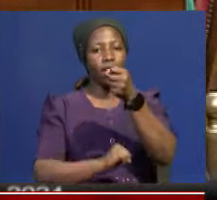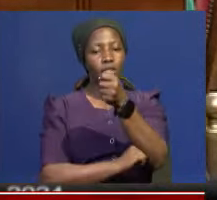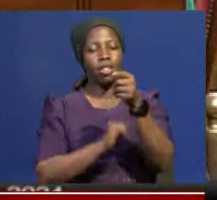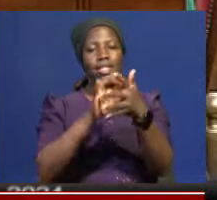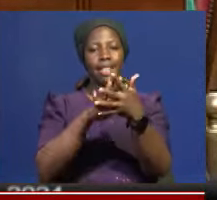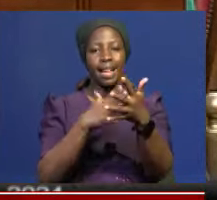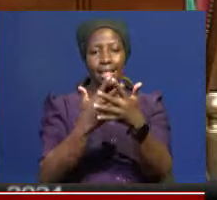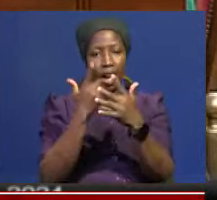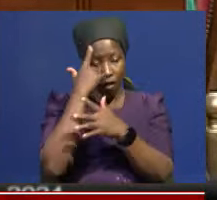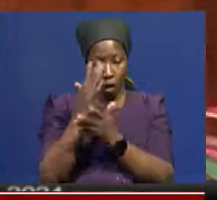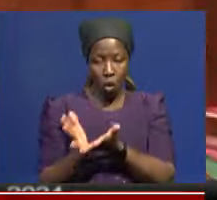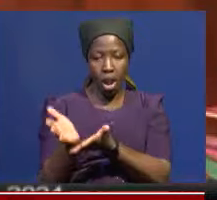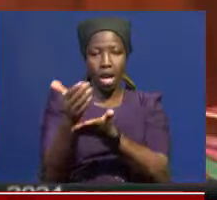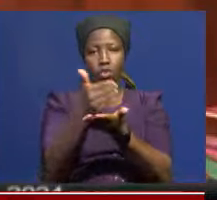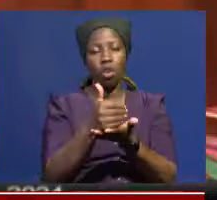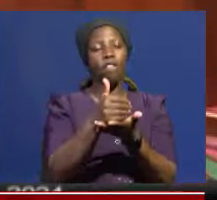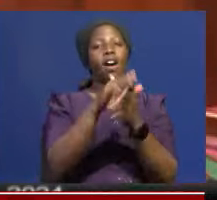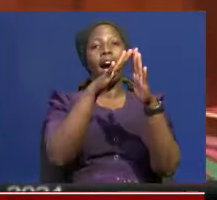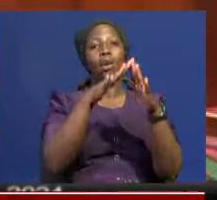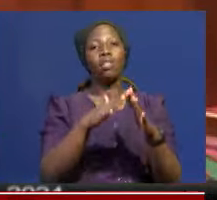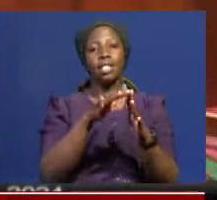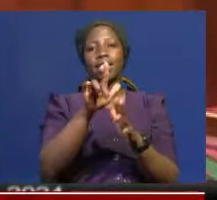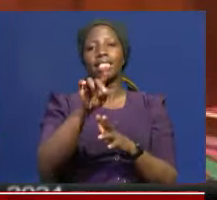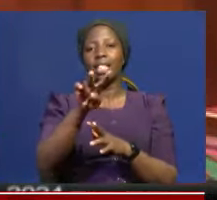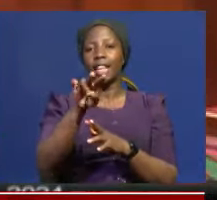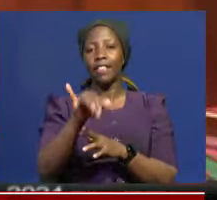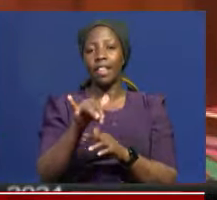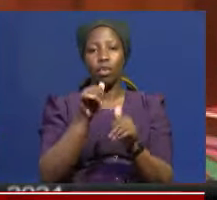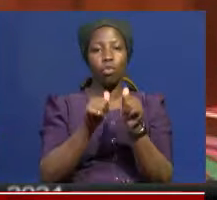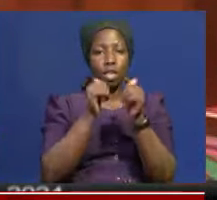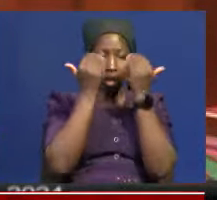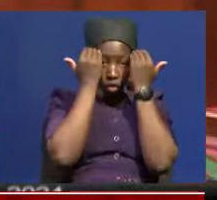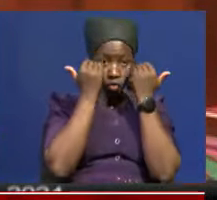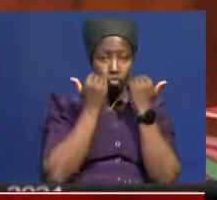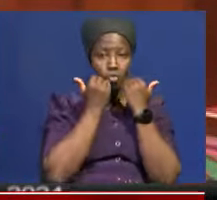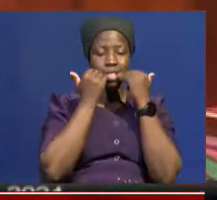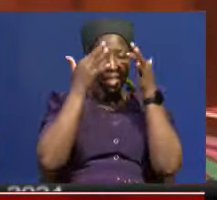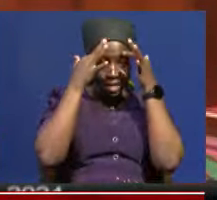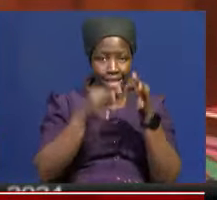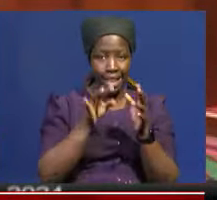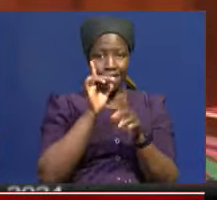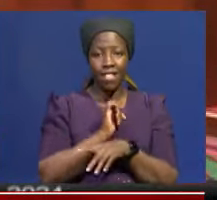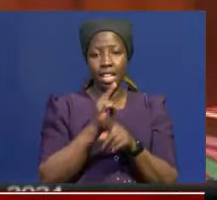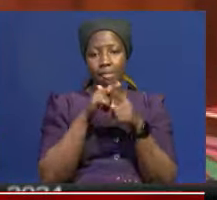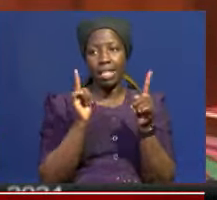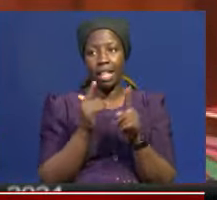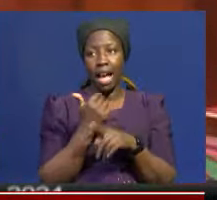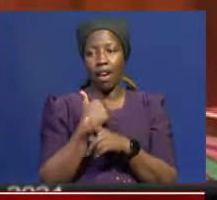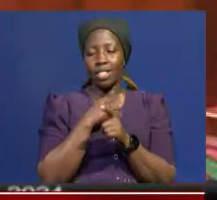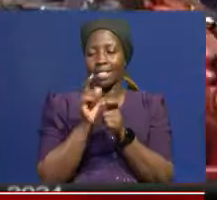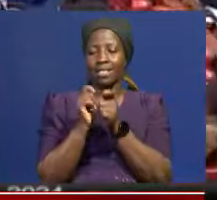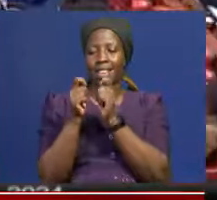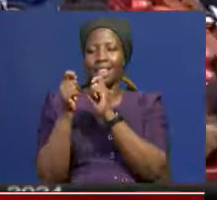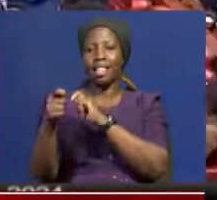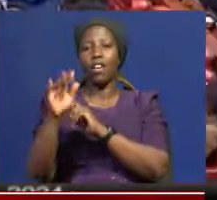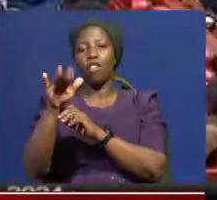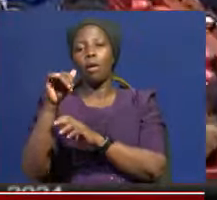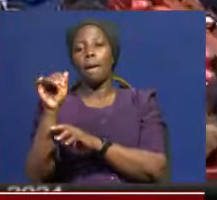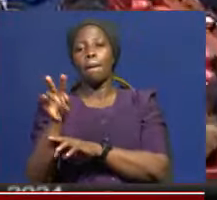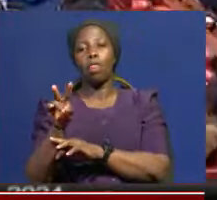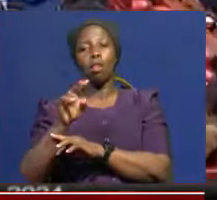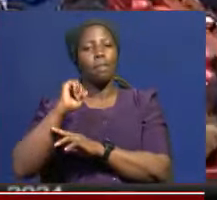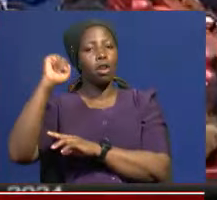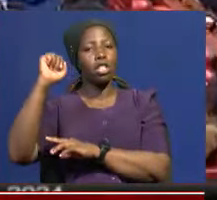the collection of the housing levy, as ruled by the court, however, attracted amendments from both sides of the political divide. They include